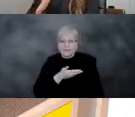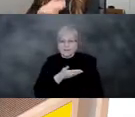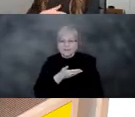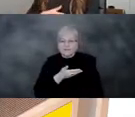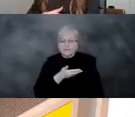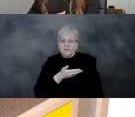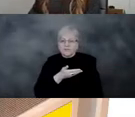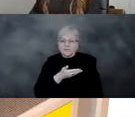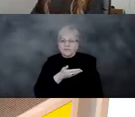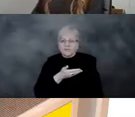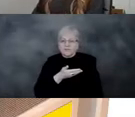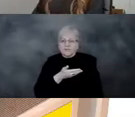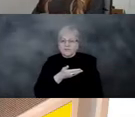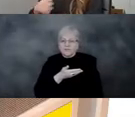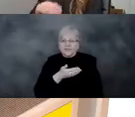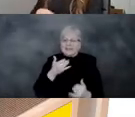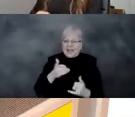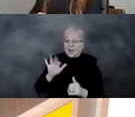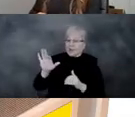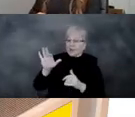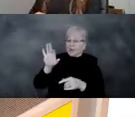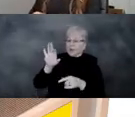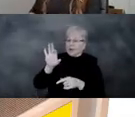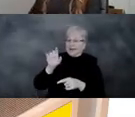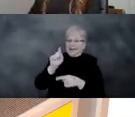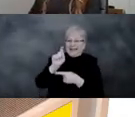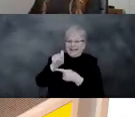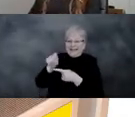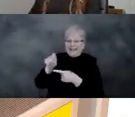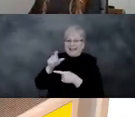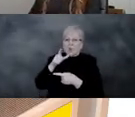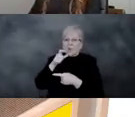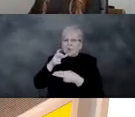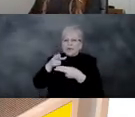whichever attendees you'd like to that conversation.